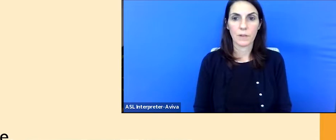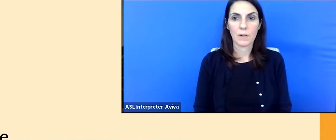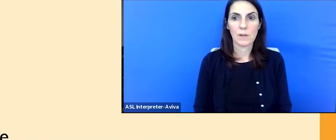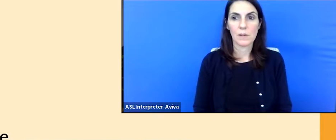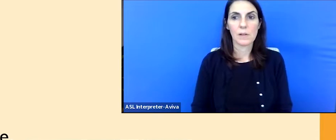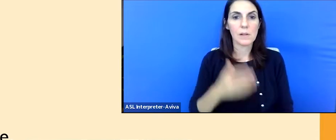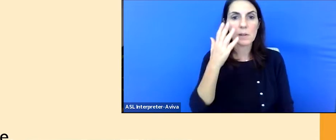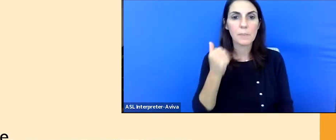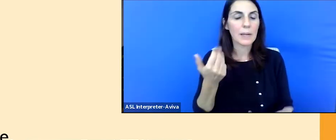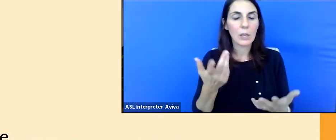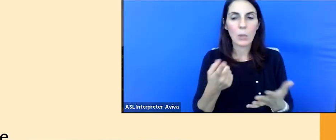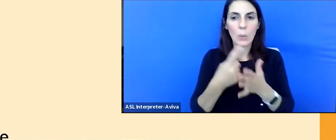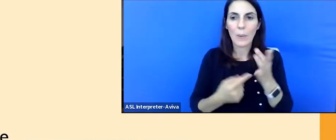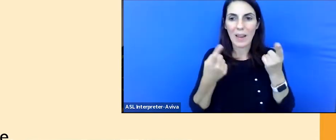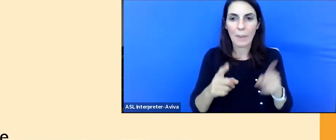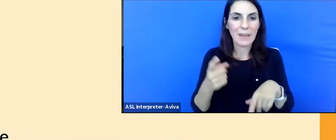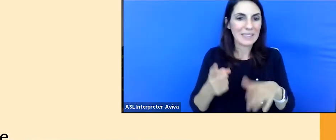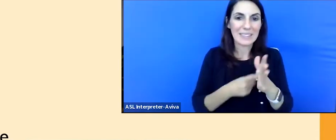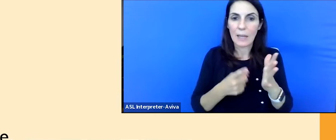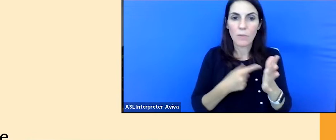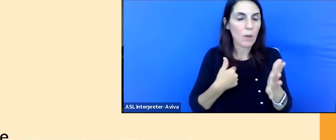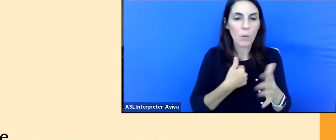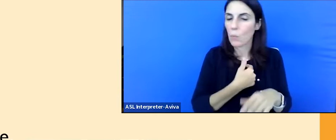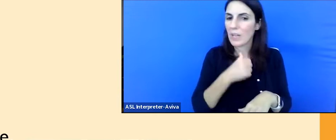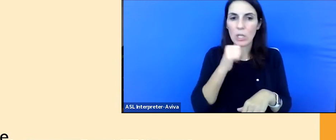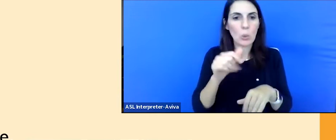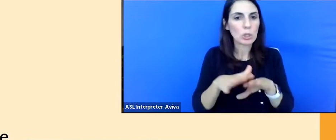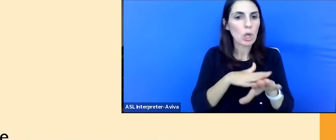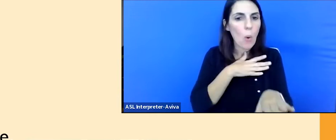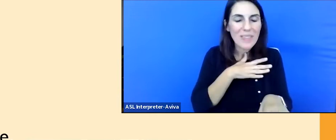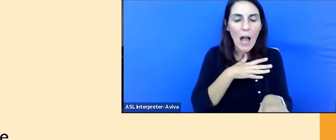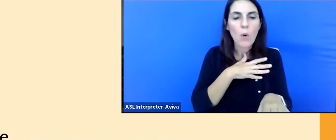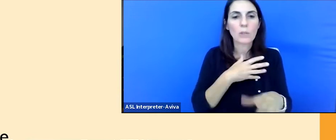Because oftentimes we don't make time to slow down